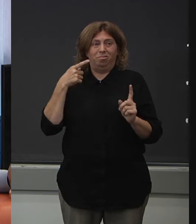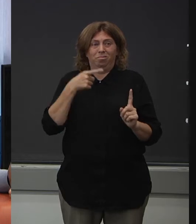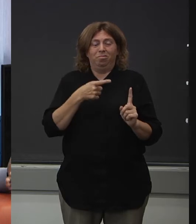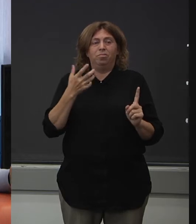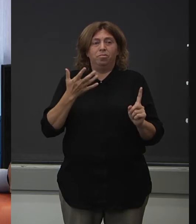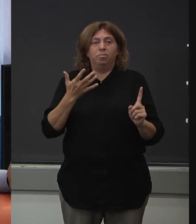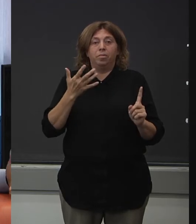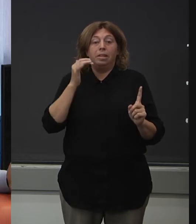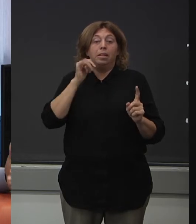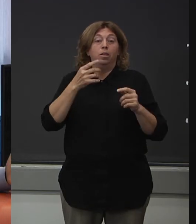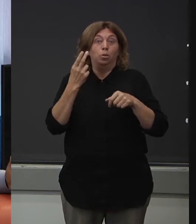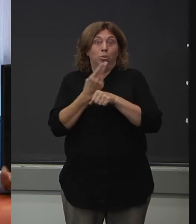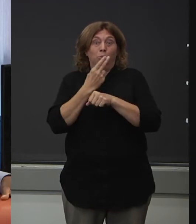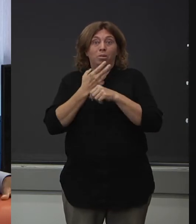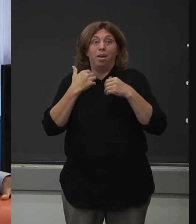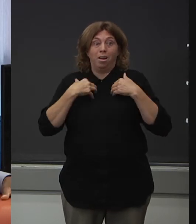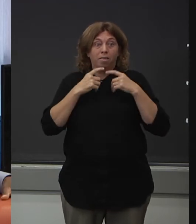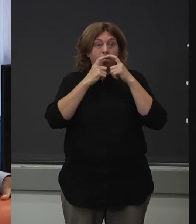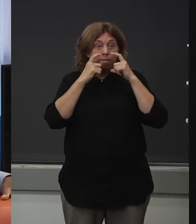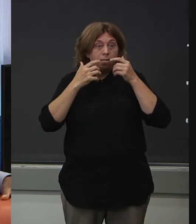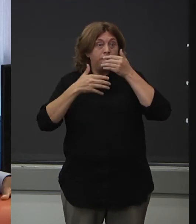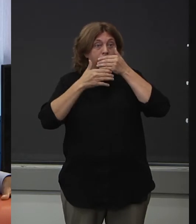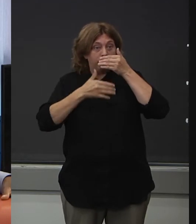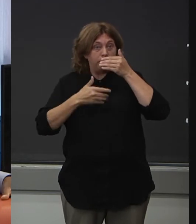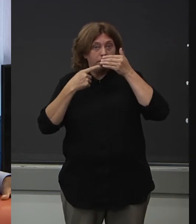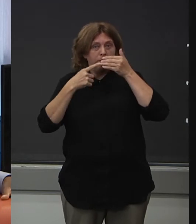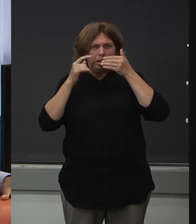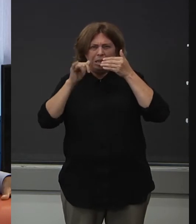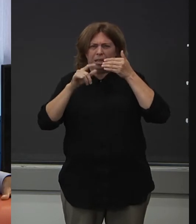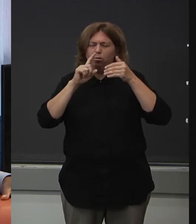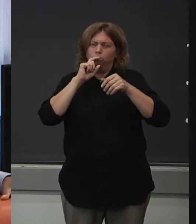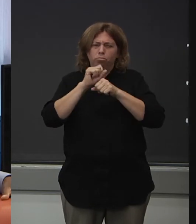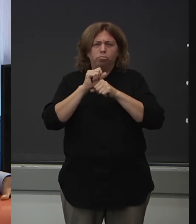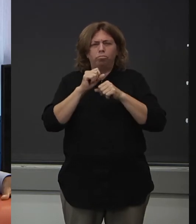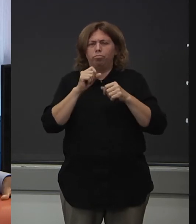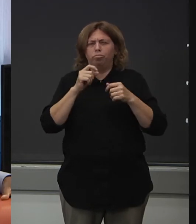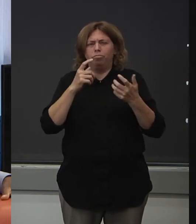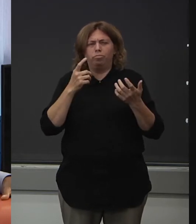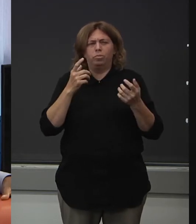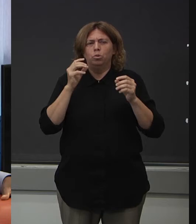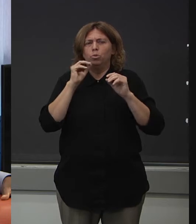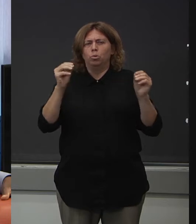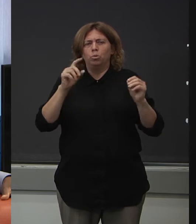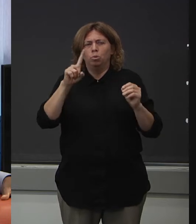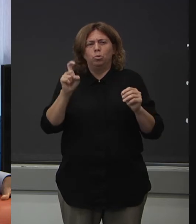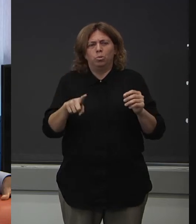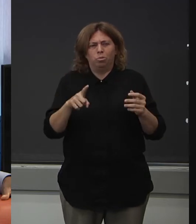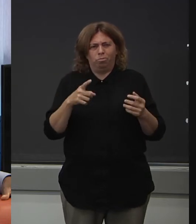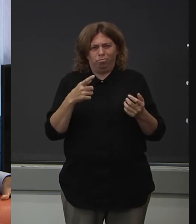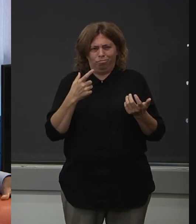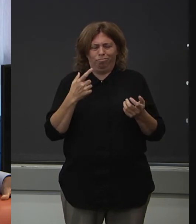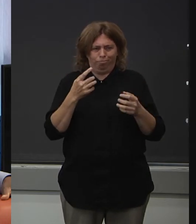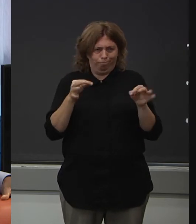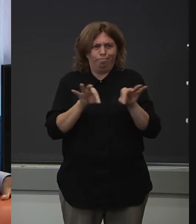shield is very, very, very important in decreasing the spread of COVID-19.